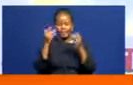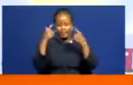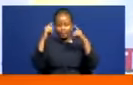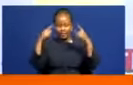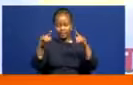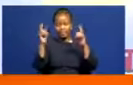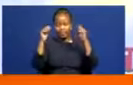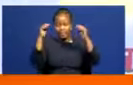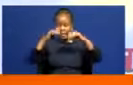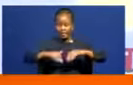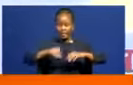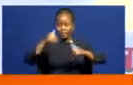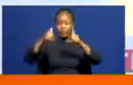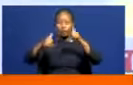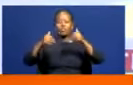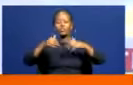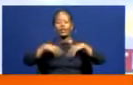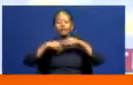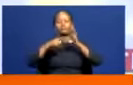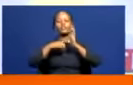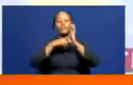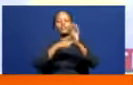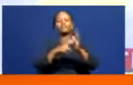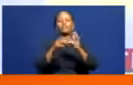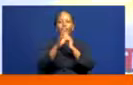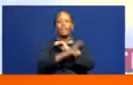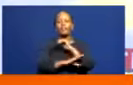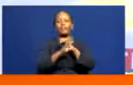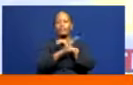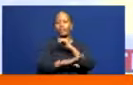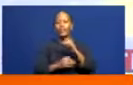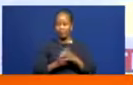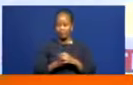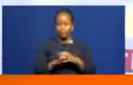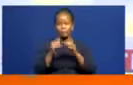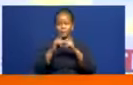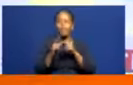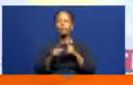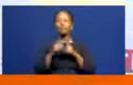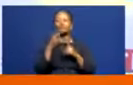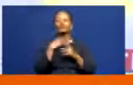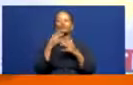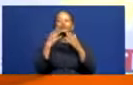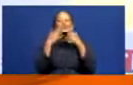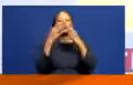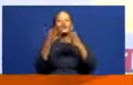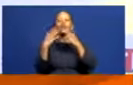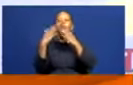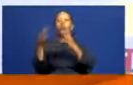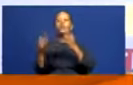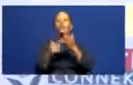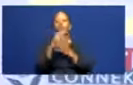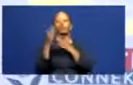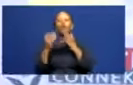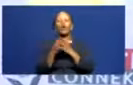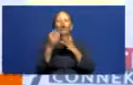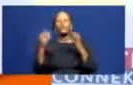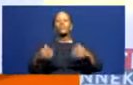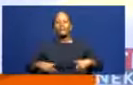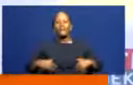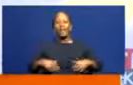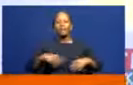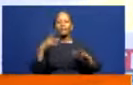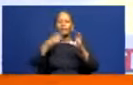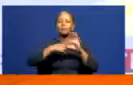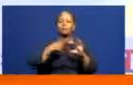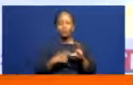has dignified our country. I also want to thank all the young participants and delegates for the